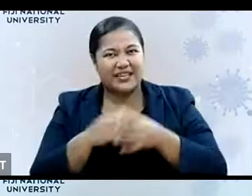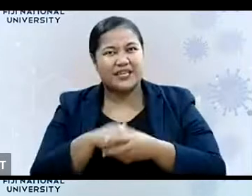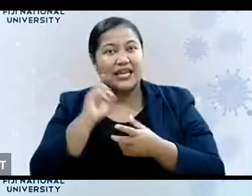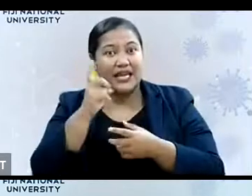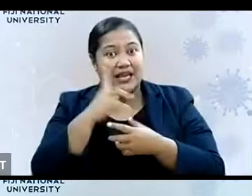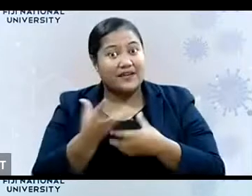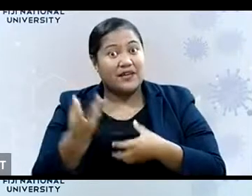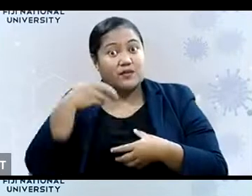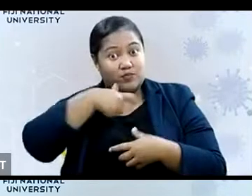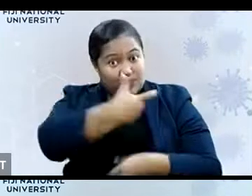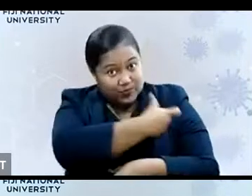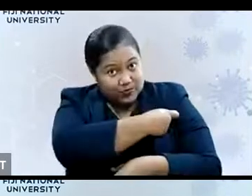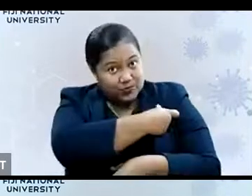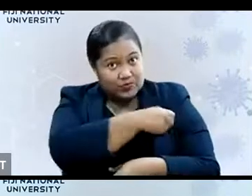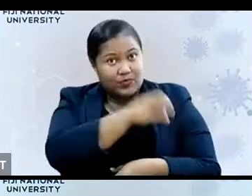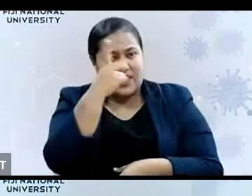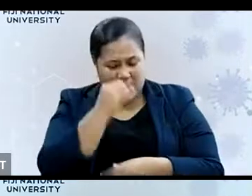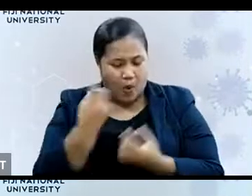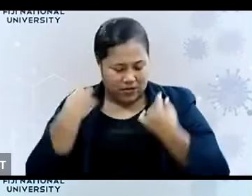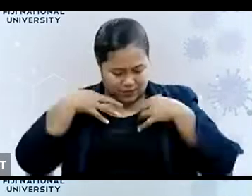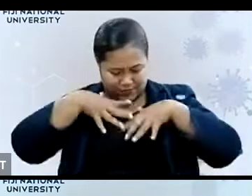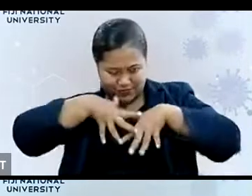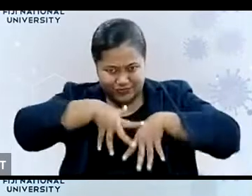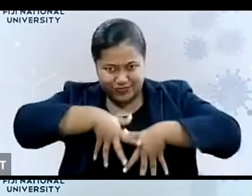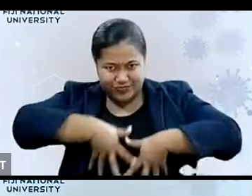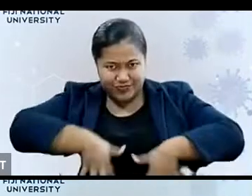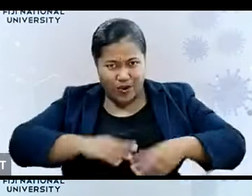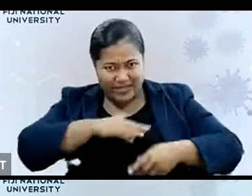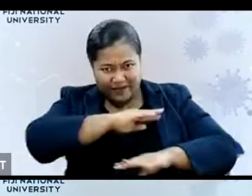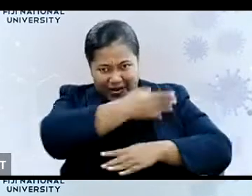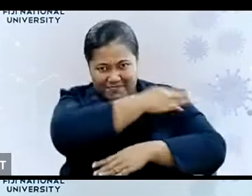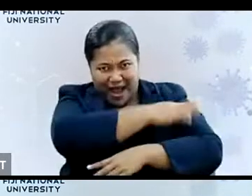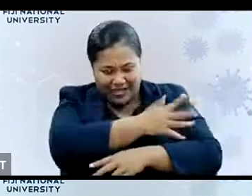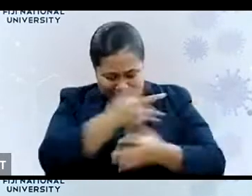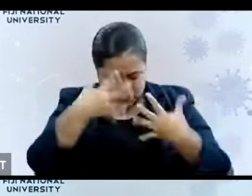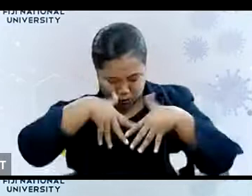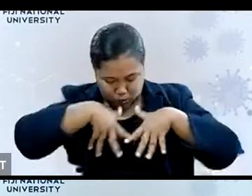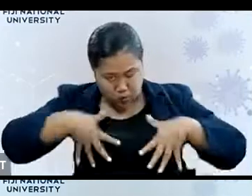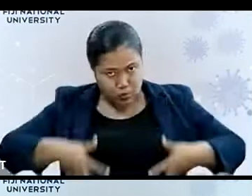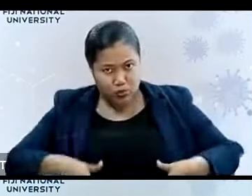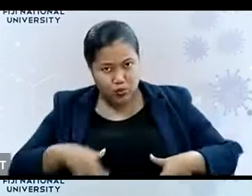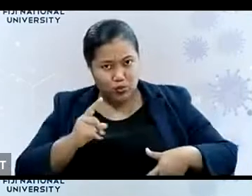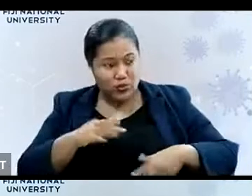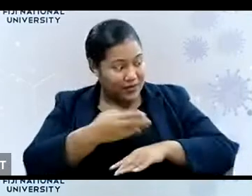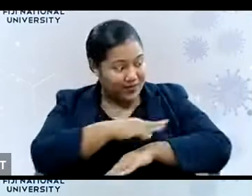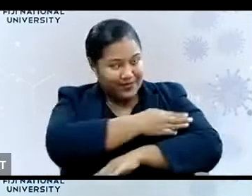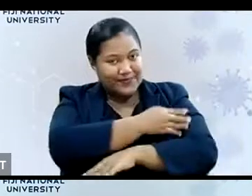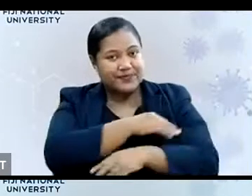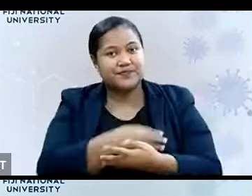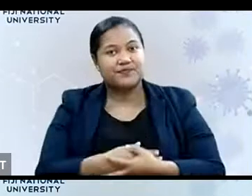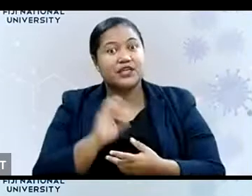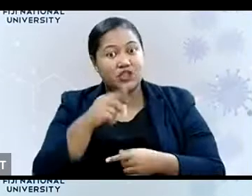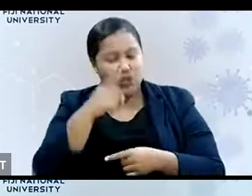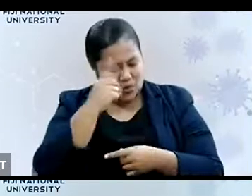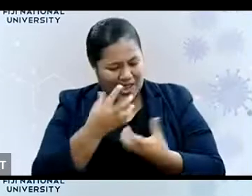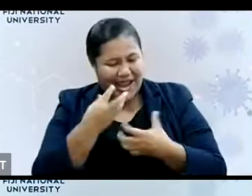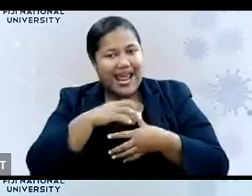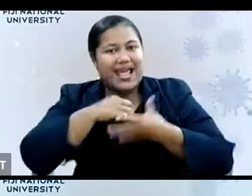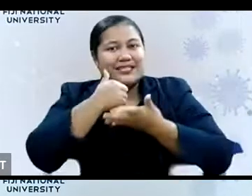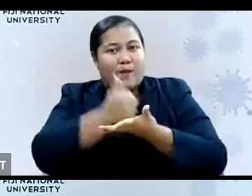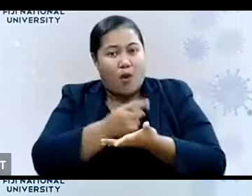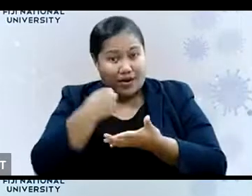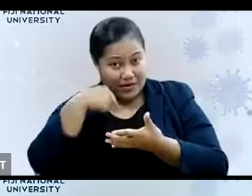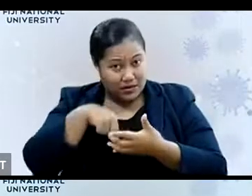it can get across into cells, for instance, muscle cells, and get those cells to produce the